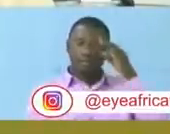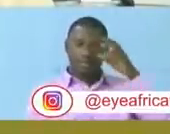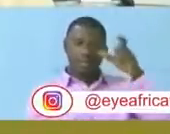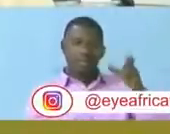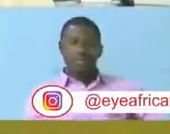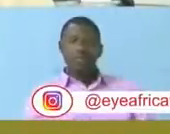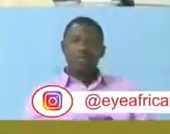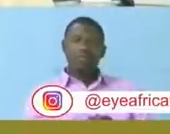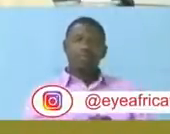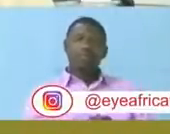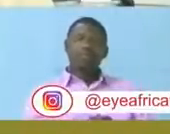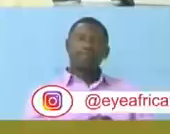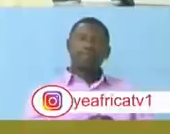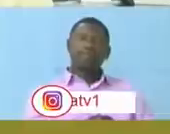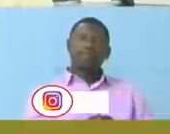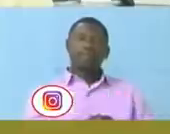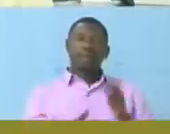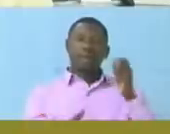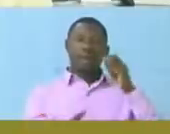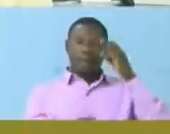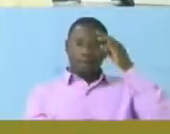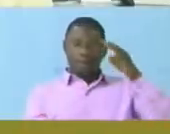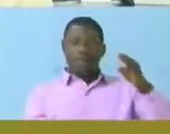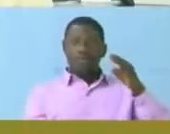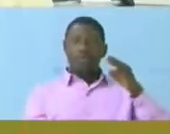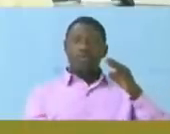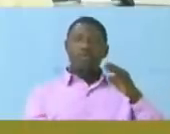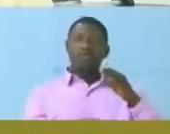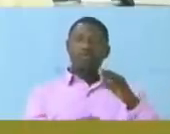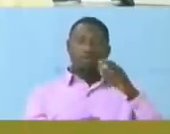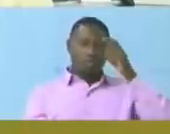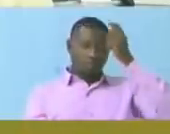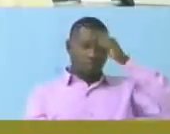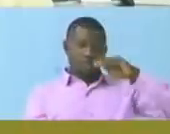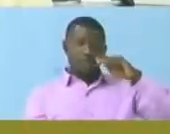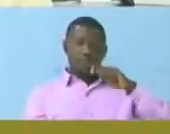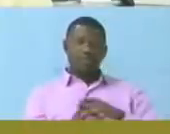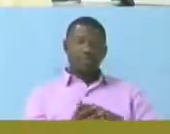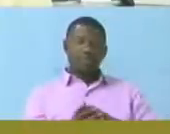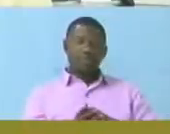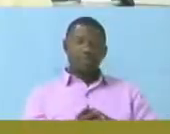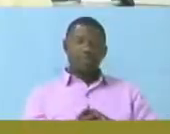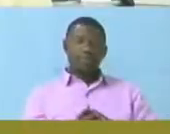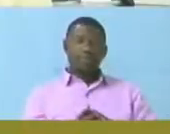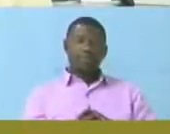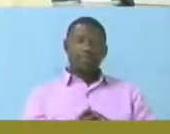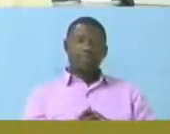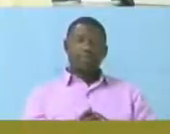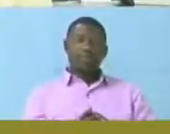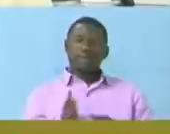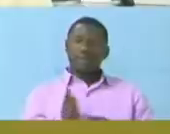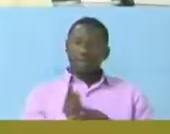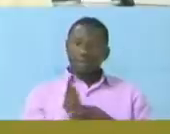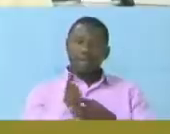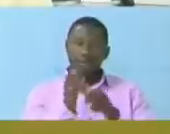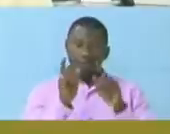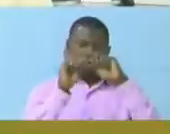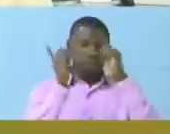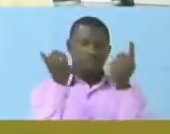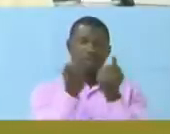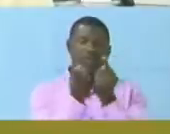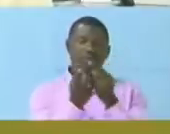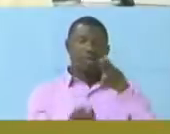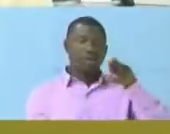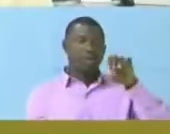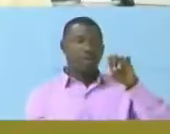Lutema. Inspector General of Police. Police Ola Kundonko. Director General of the NIA. Director General Ulam NIA Nkola Nyato. Chief of